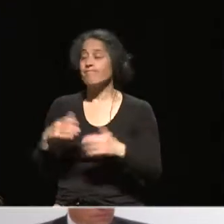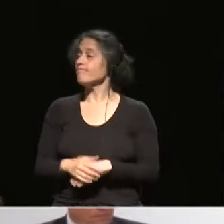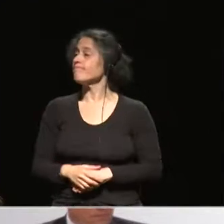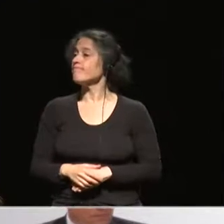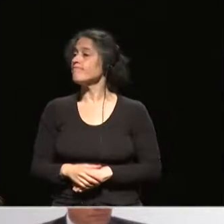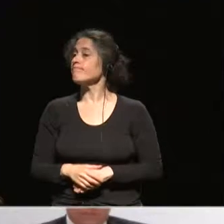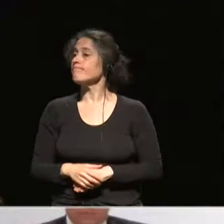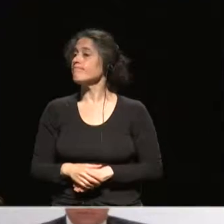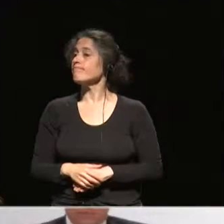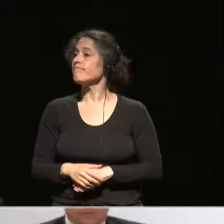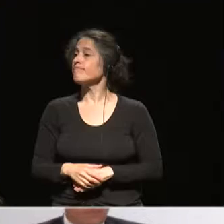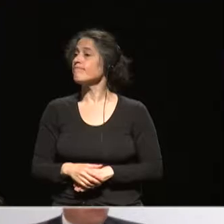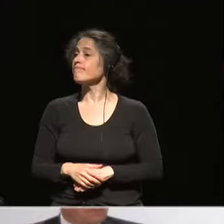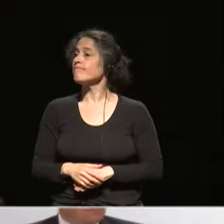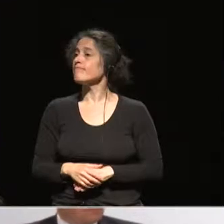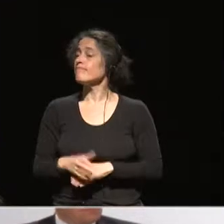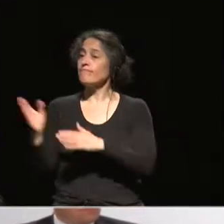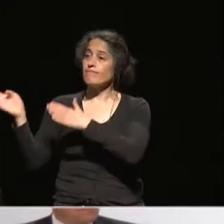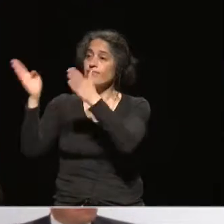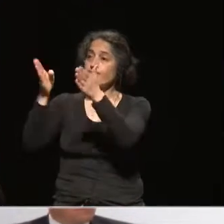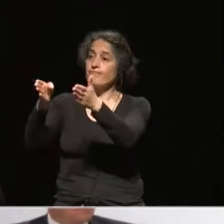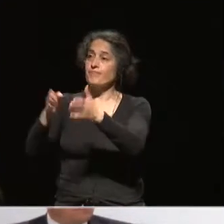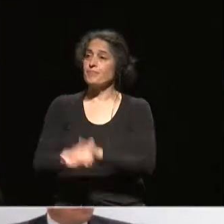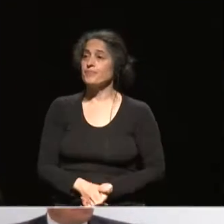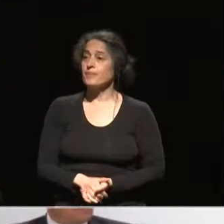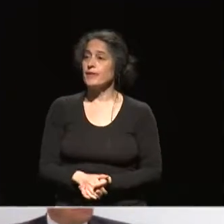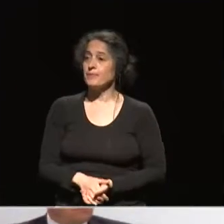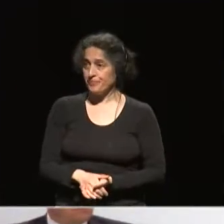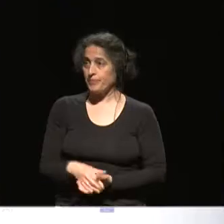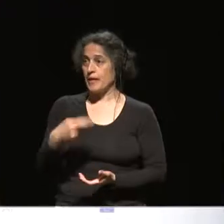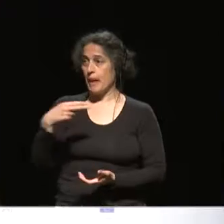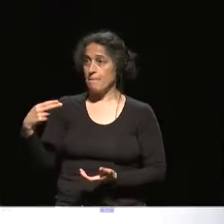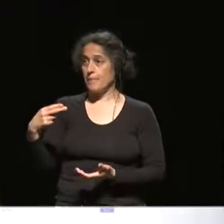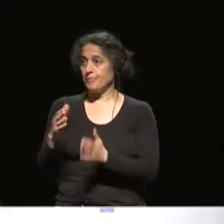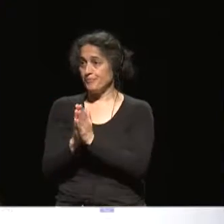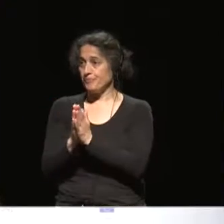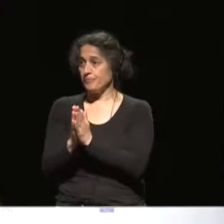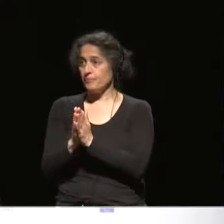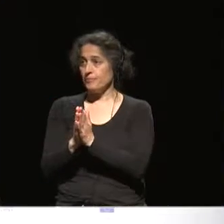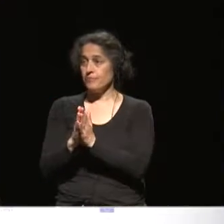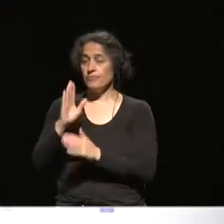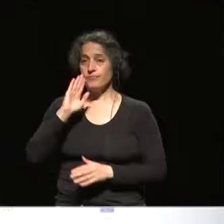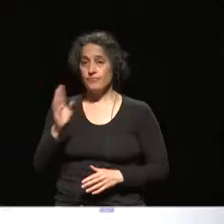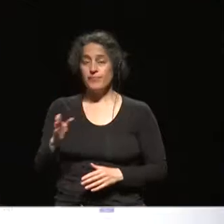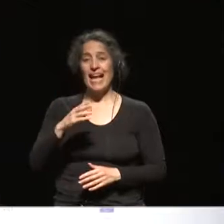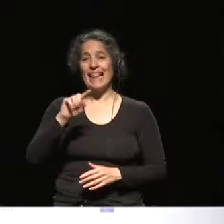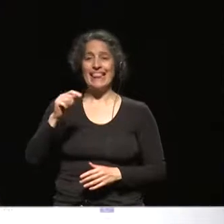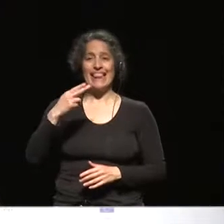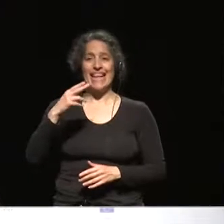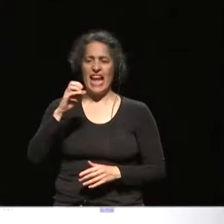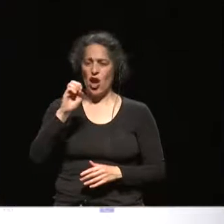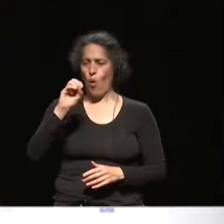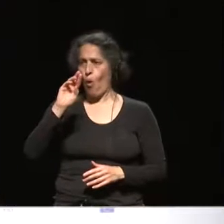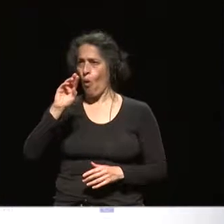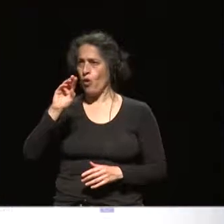there. Please, if you can just take the mic, introduce yourself. Hello, my name is Theodore. I am